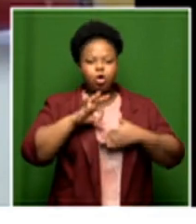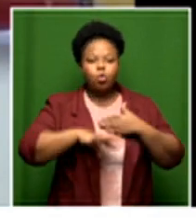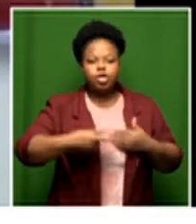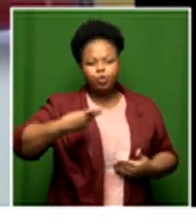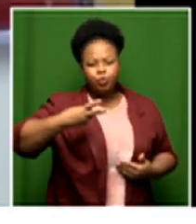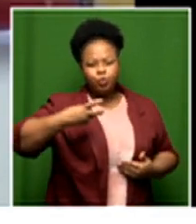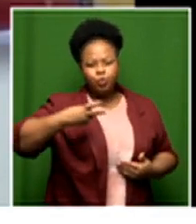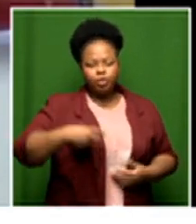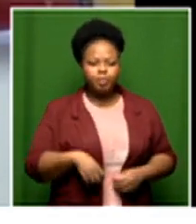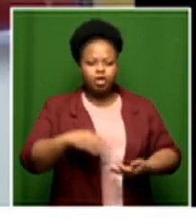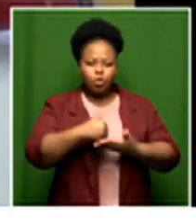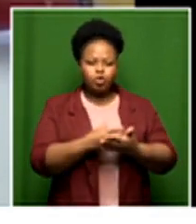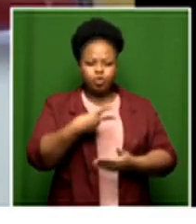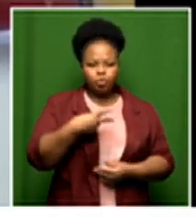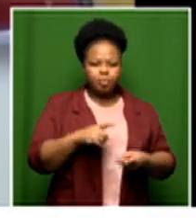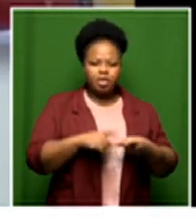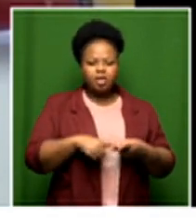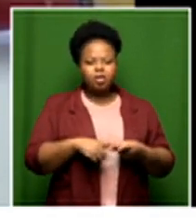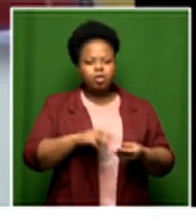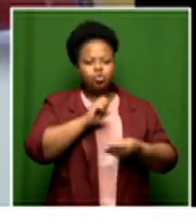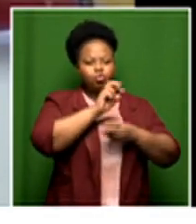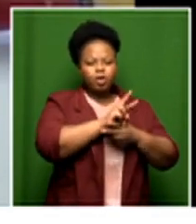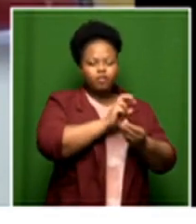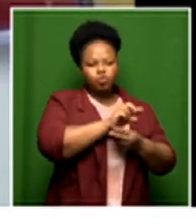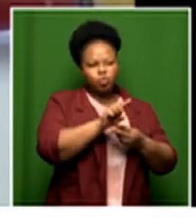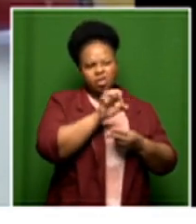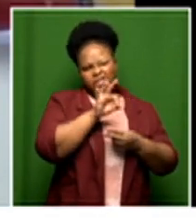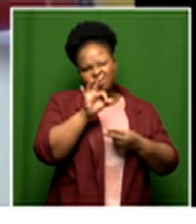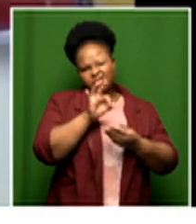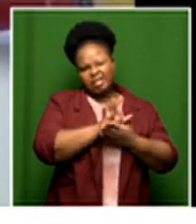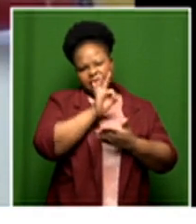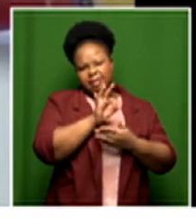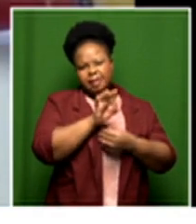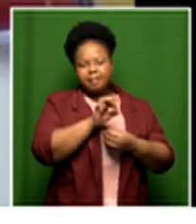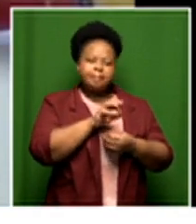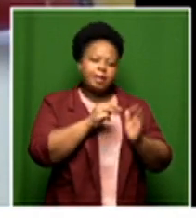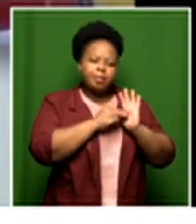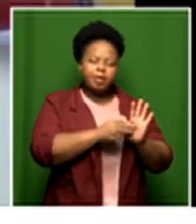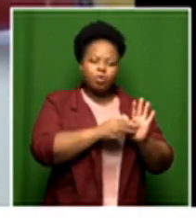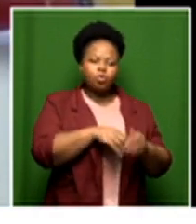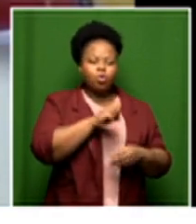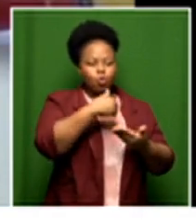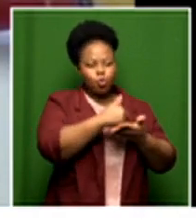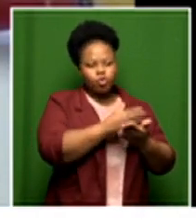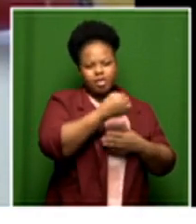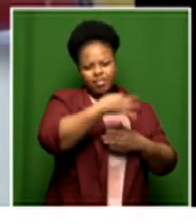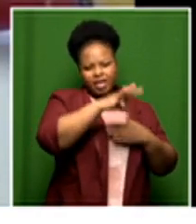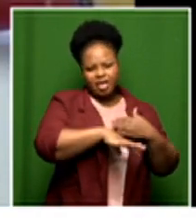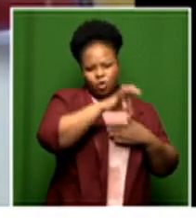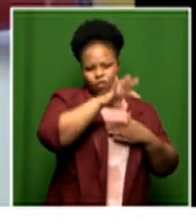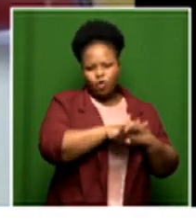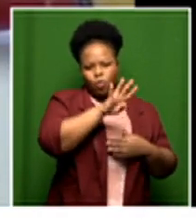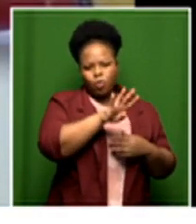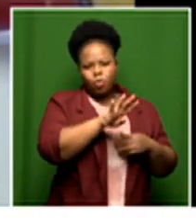15 million in quarter 3 and the balance in quarter 4. And that's it. There's no way that the government